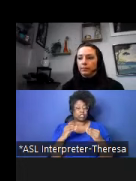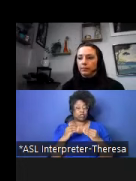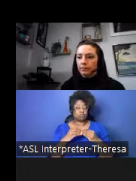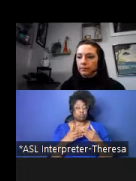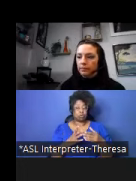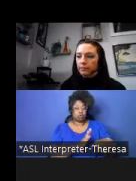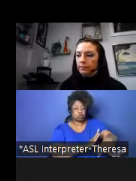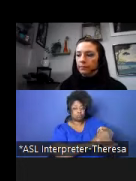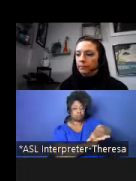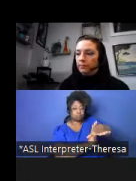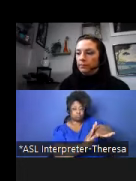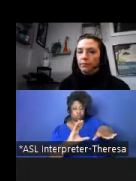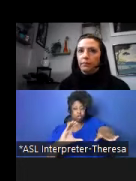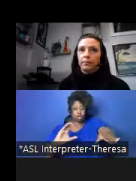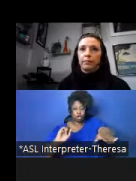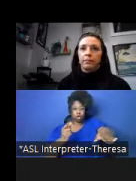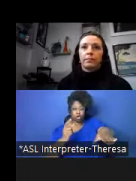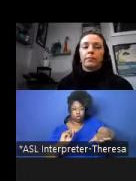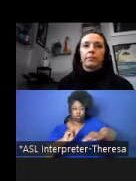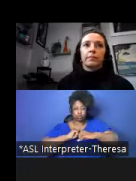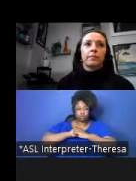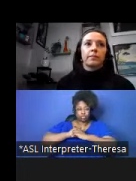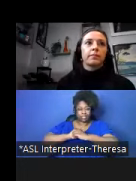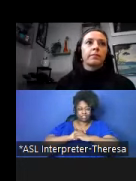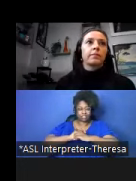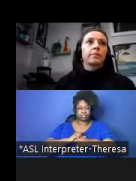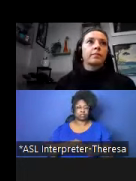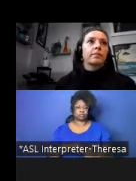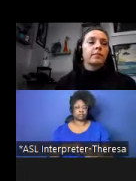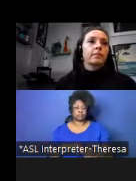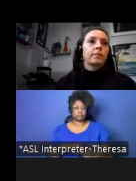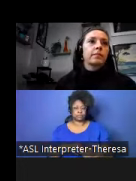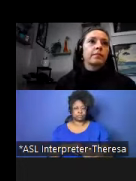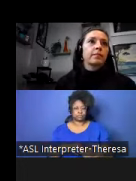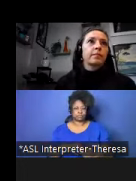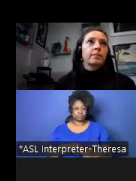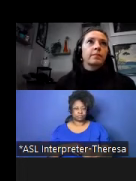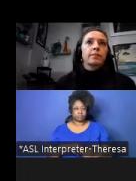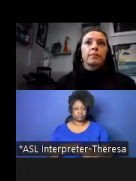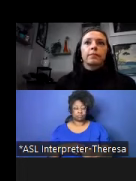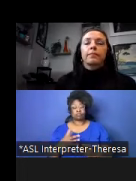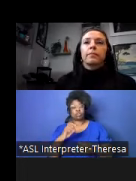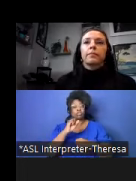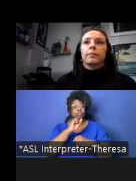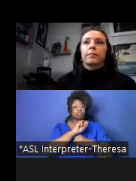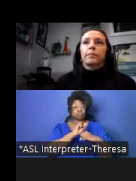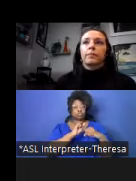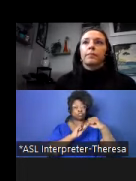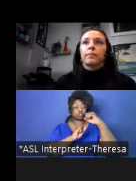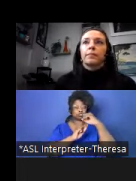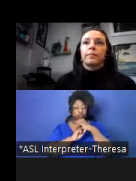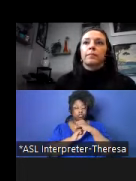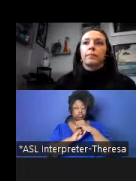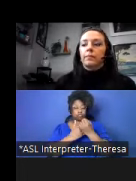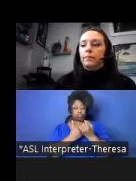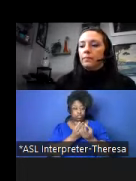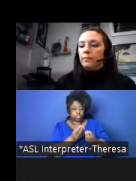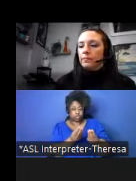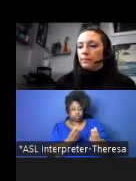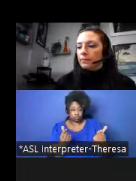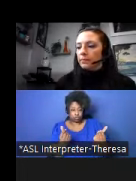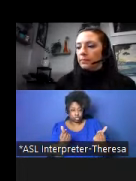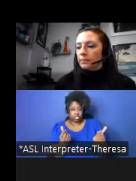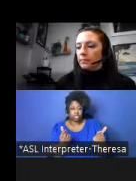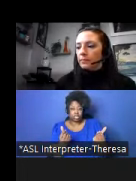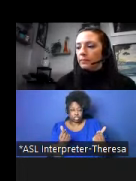measures. And you'll notice on this, as far as structural solutions to reduce risk for coastal